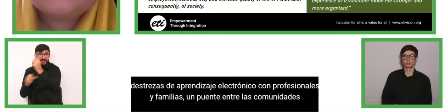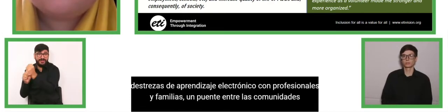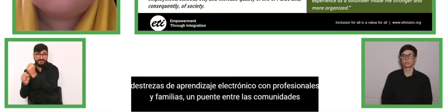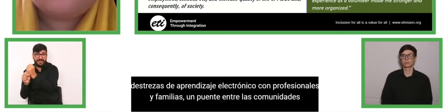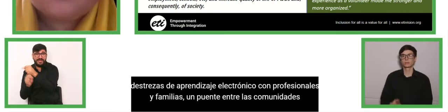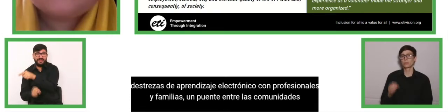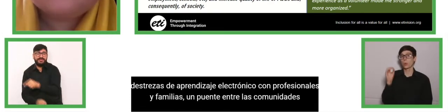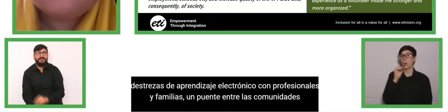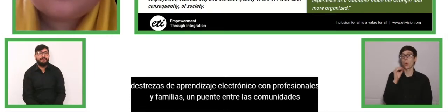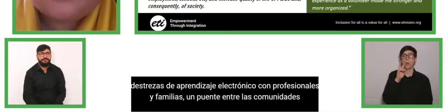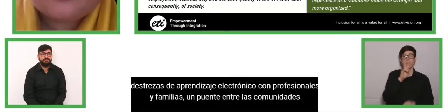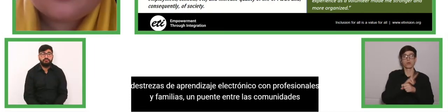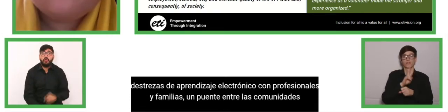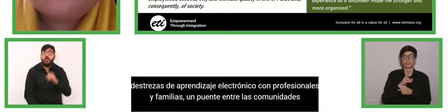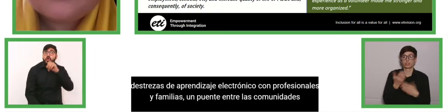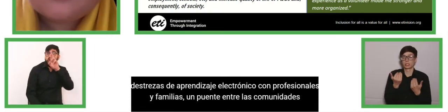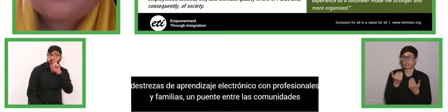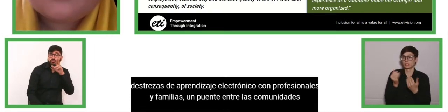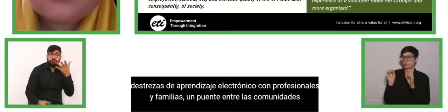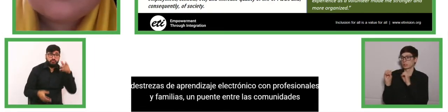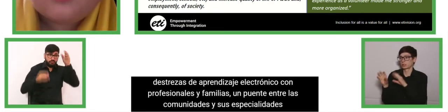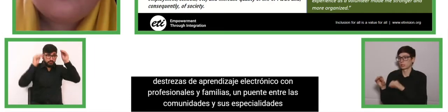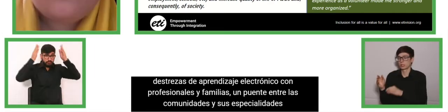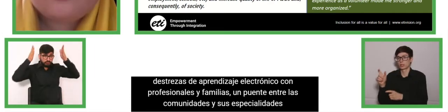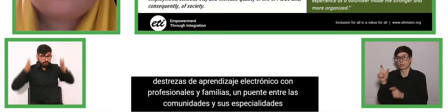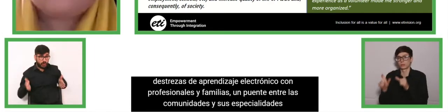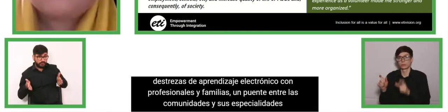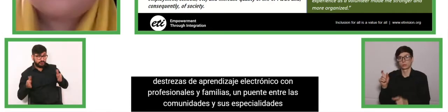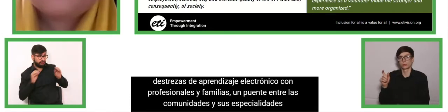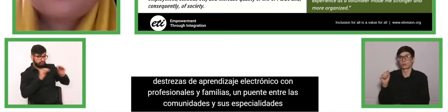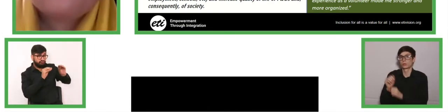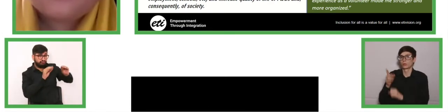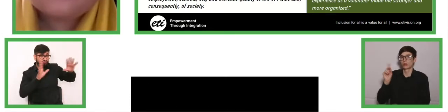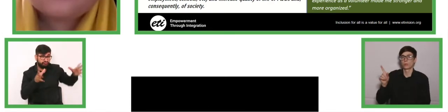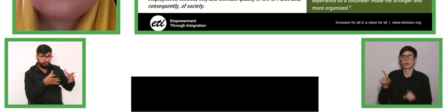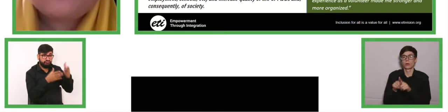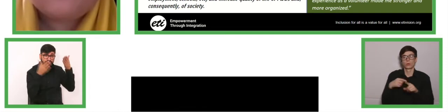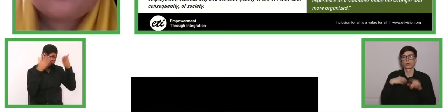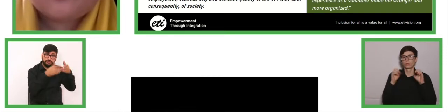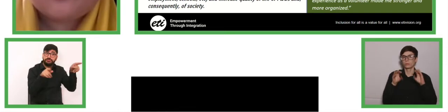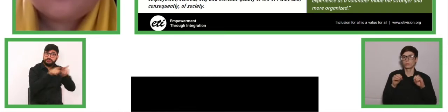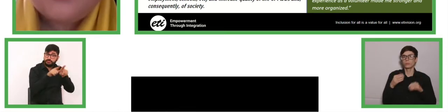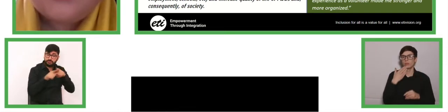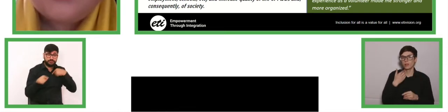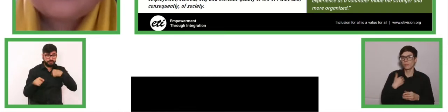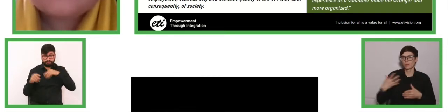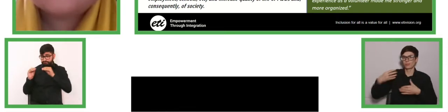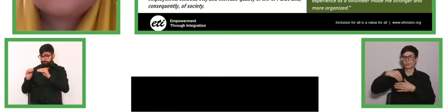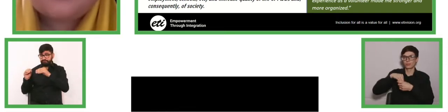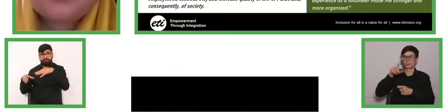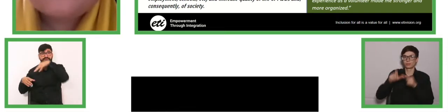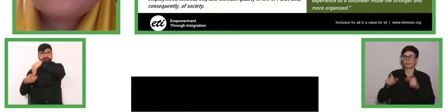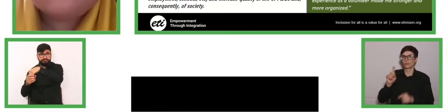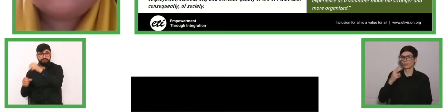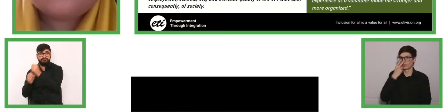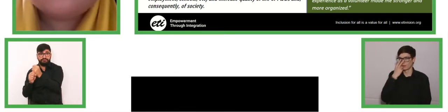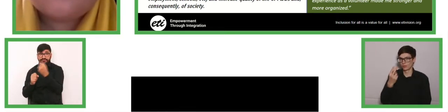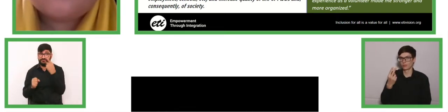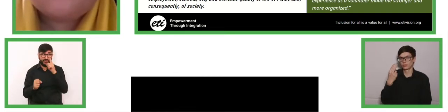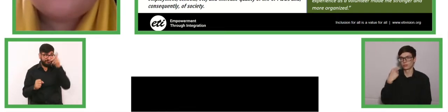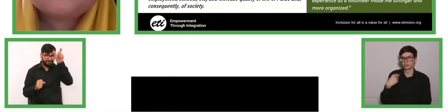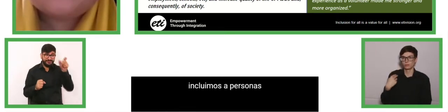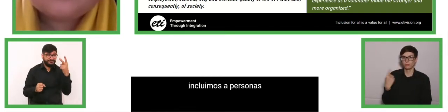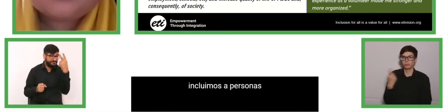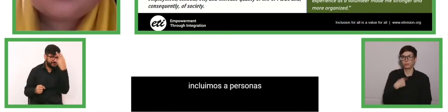individuals who are blind and visually impaired from these communities, who are our alumni, back into our program, and as life skills trainers who